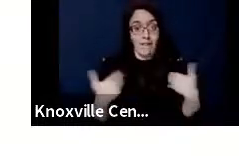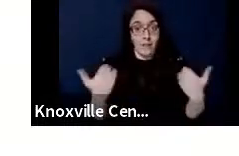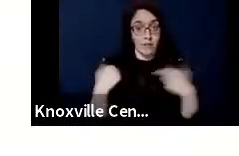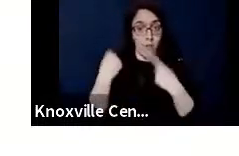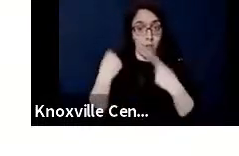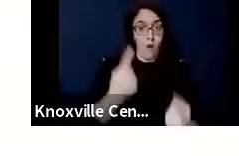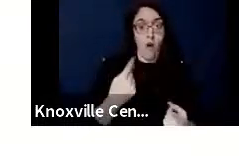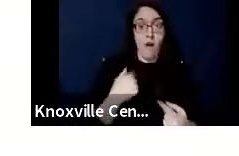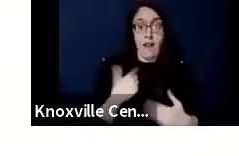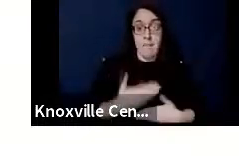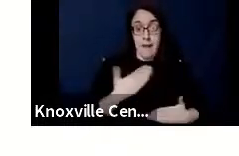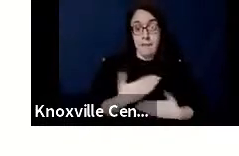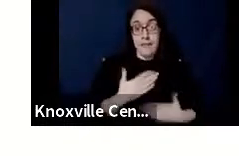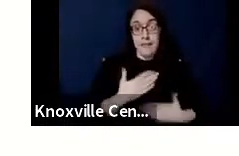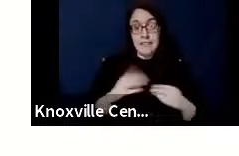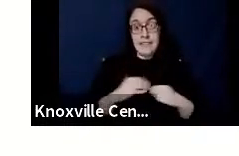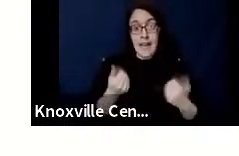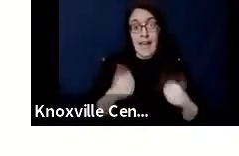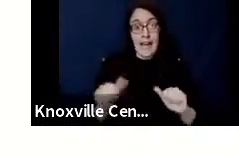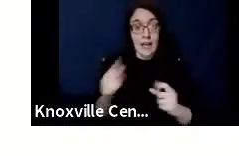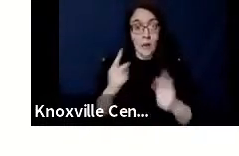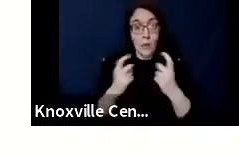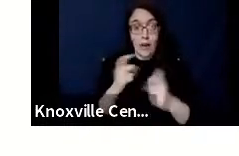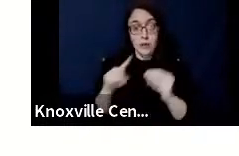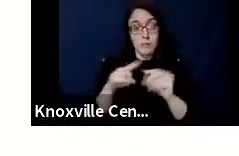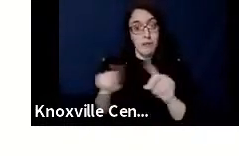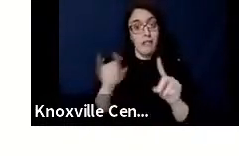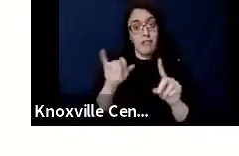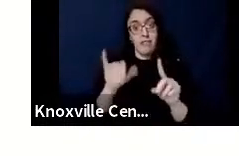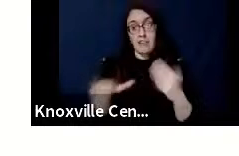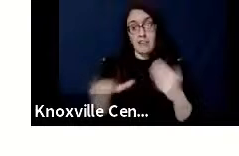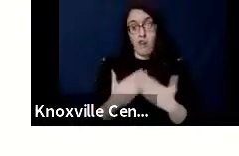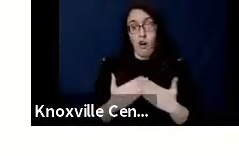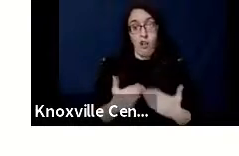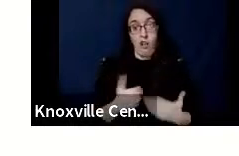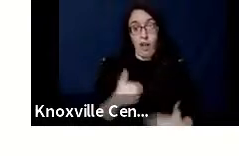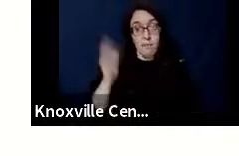And I'm happy to take any questions you have, but that's all I have to present.